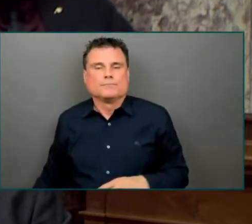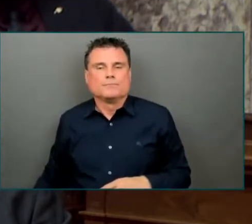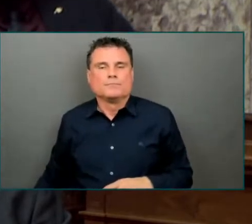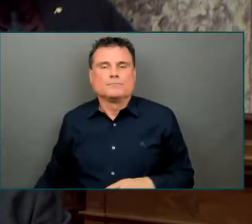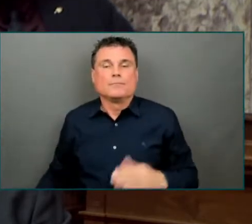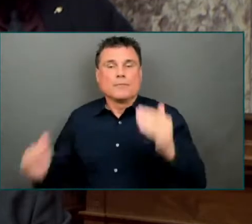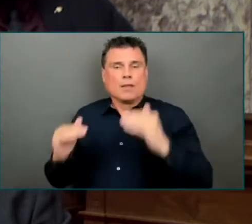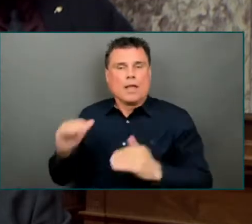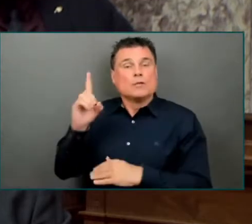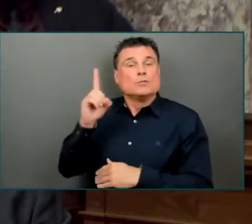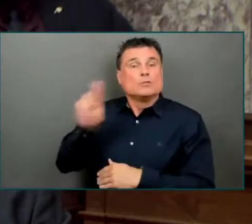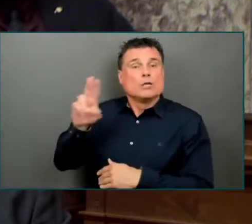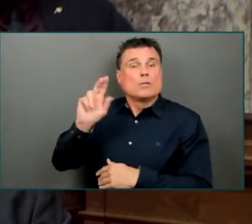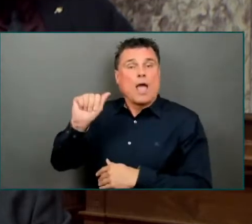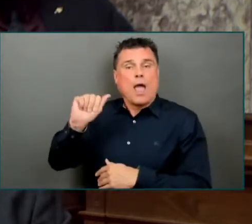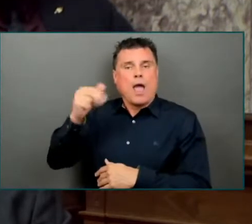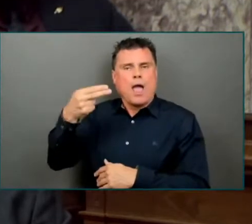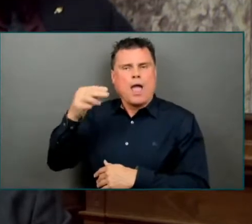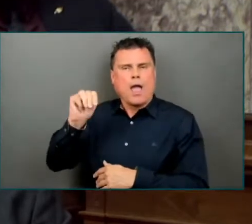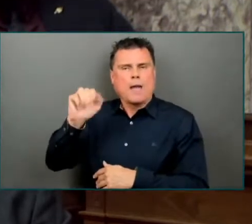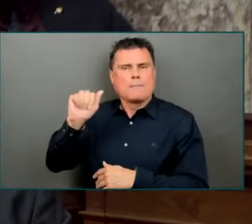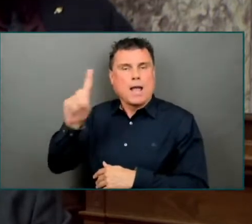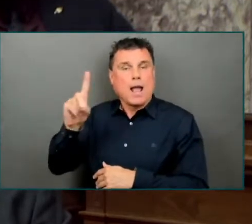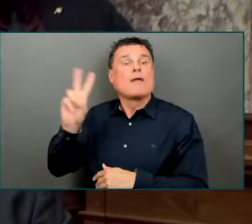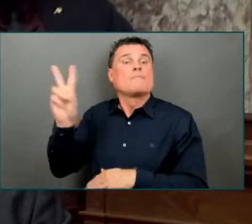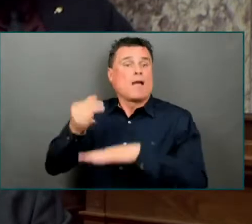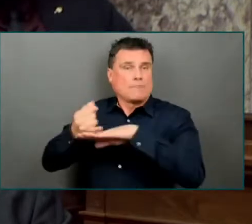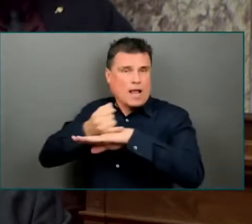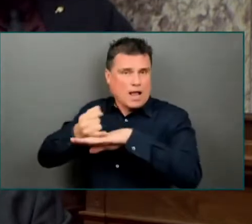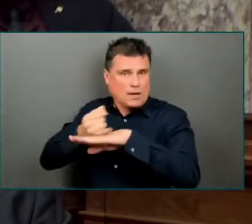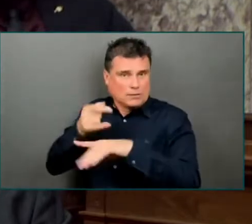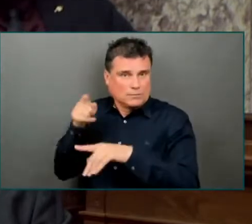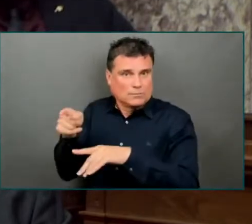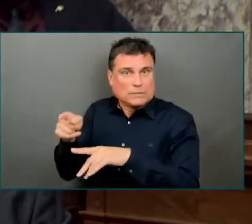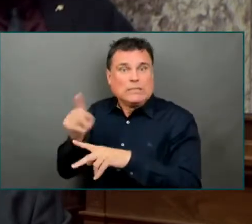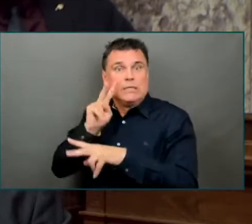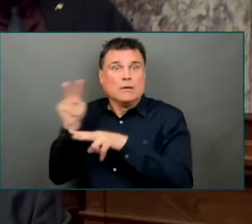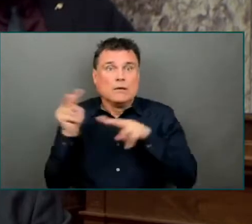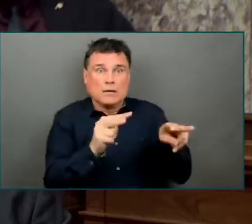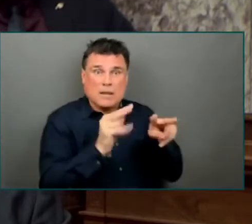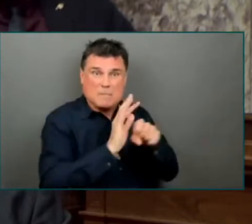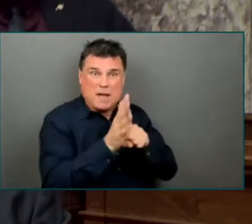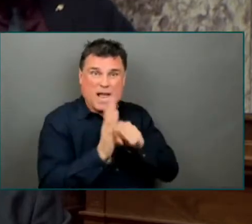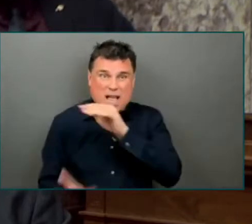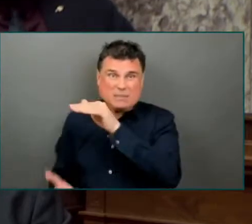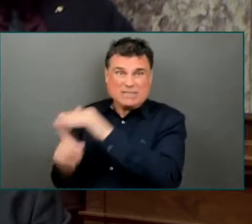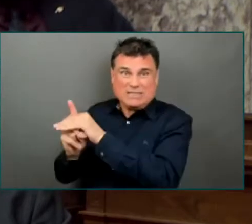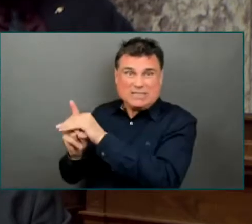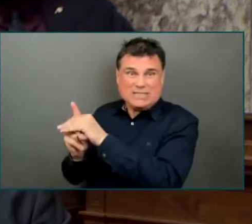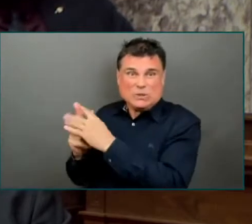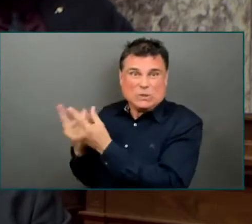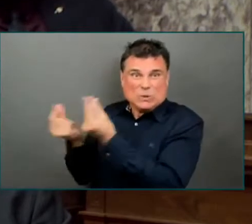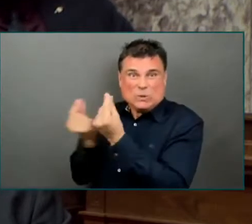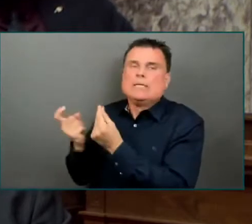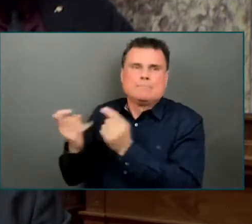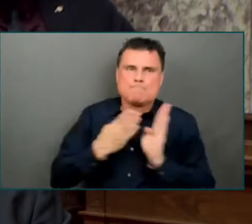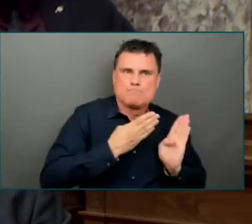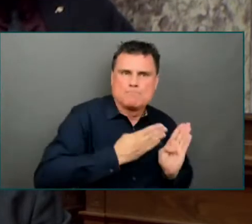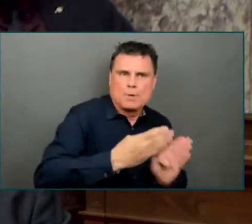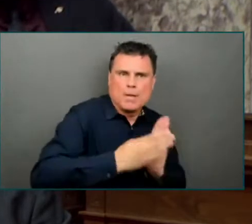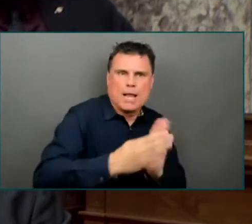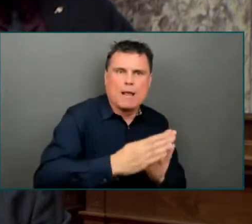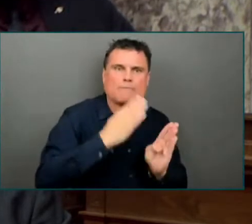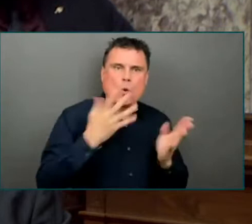I also think of Sherry, a handy dart driver in Kamloops, who serves as friend, counselor, and listener for many